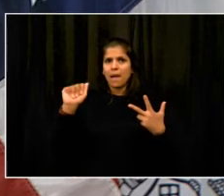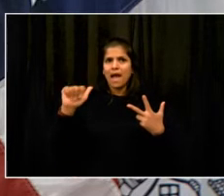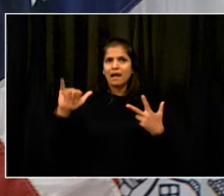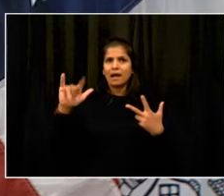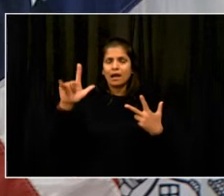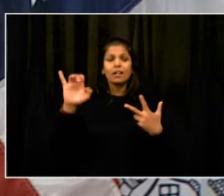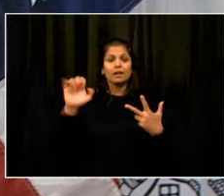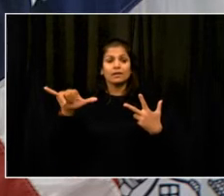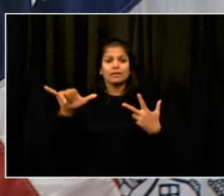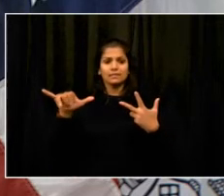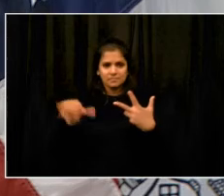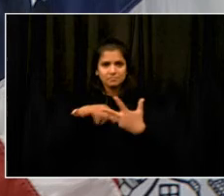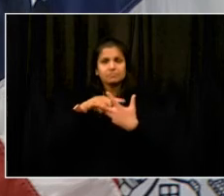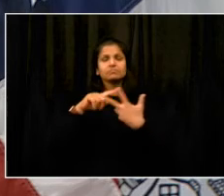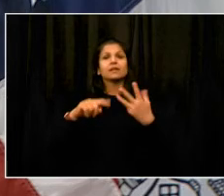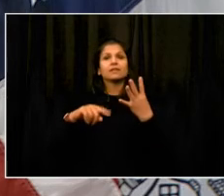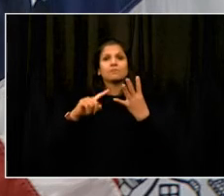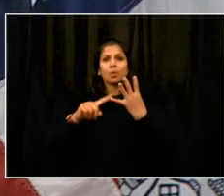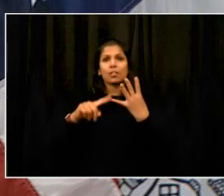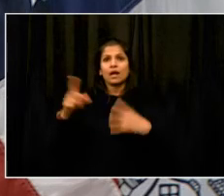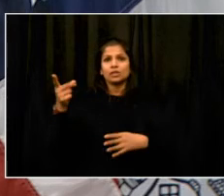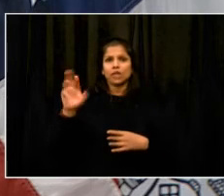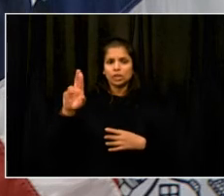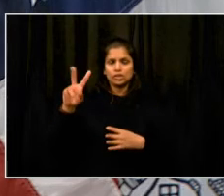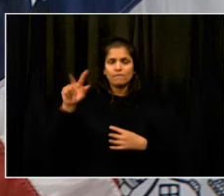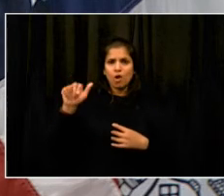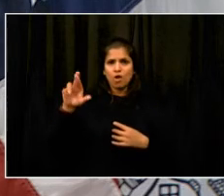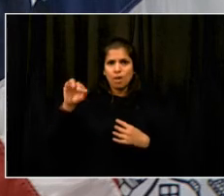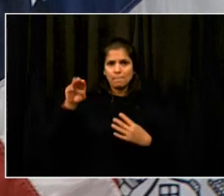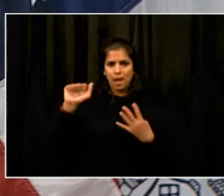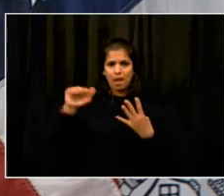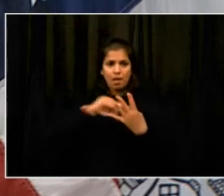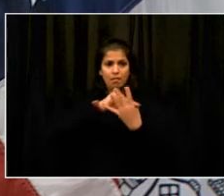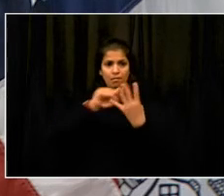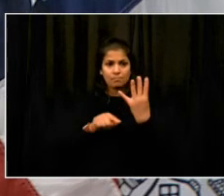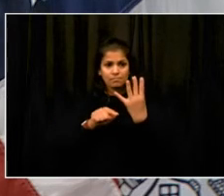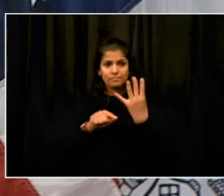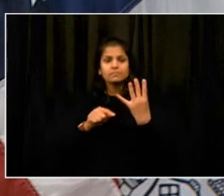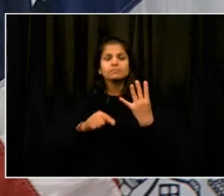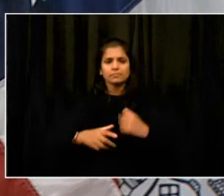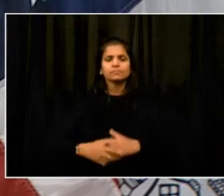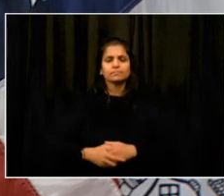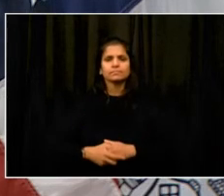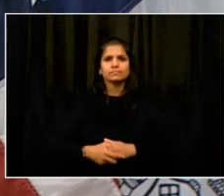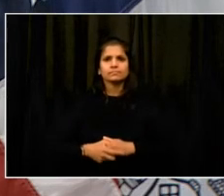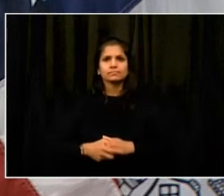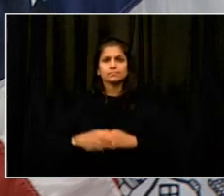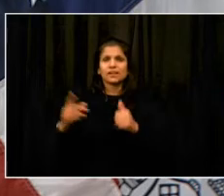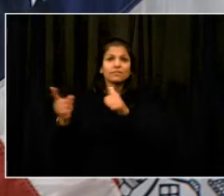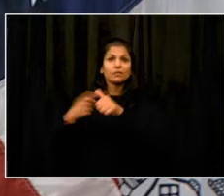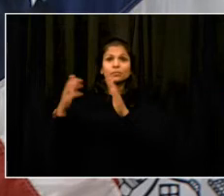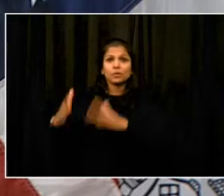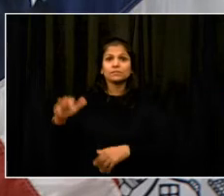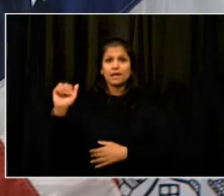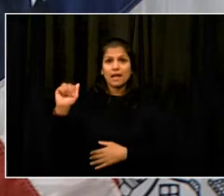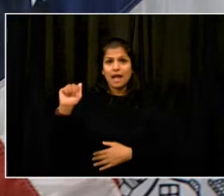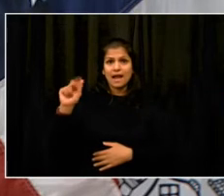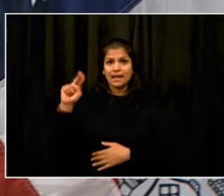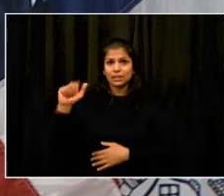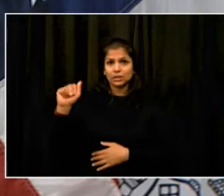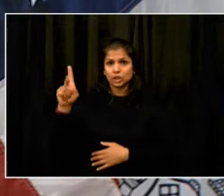Varma. With that, we'll go to Andrew from WNBC. Hi, good morning, everyone on the call.